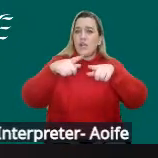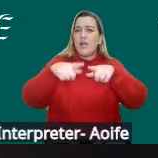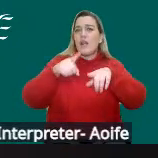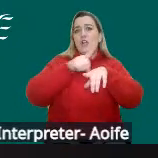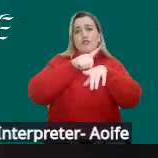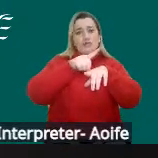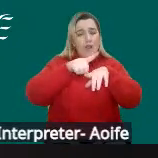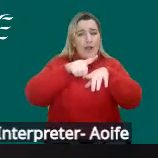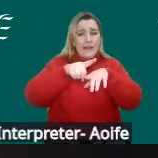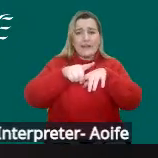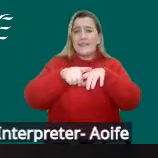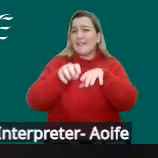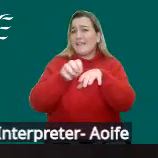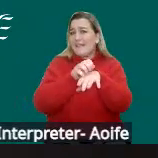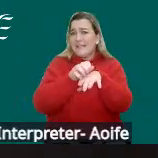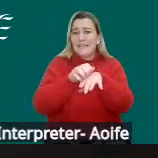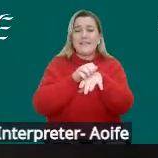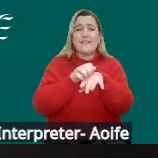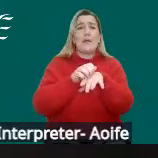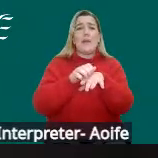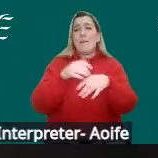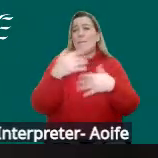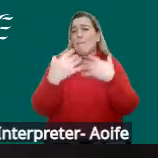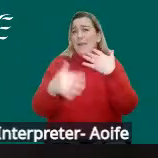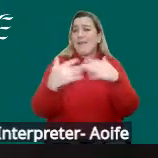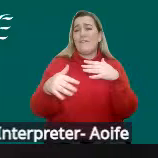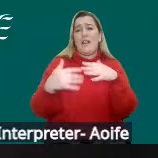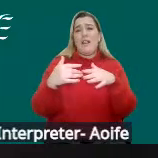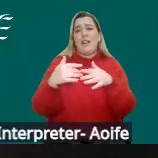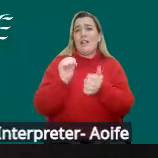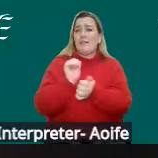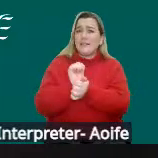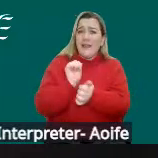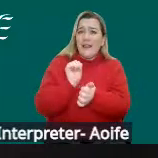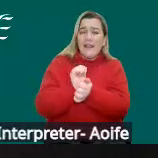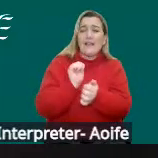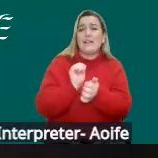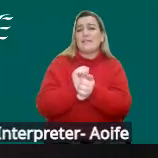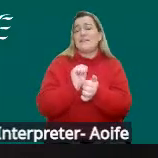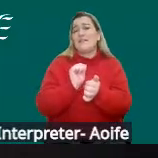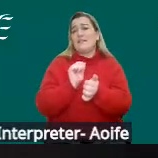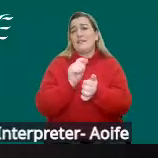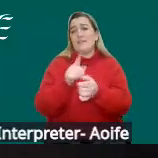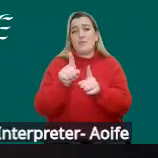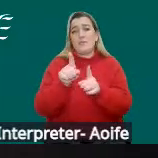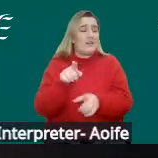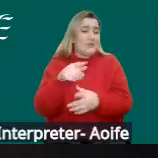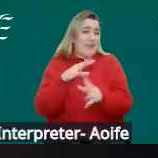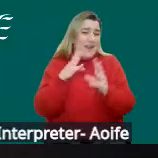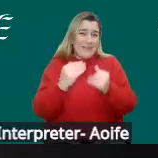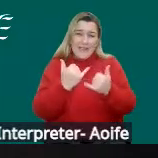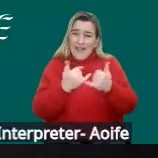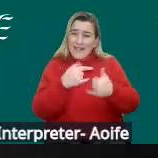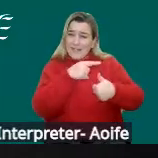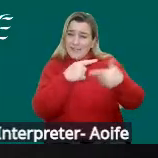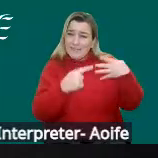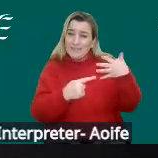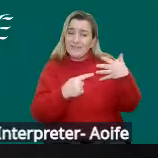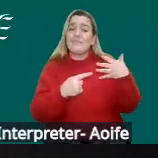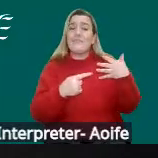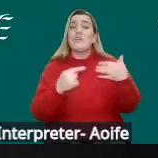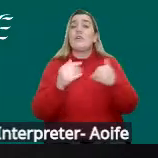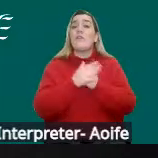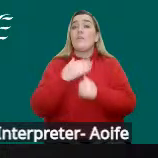was, the painful intercourse, all of that as well. For me, I had a